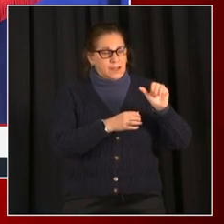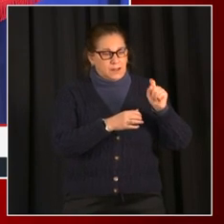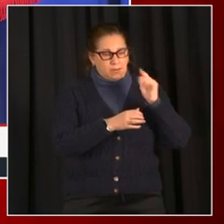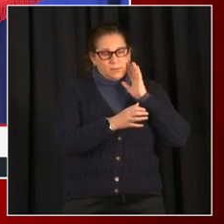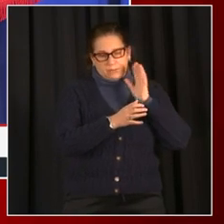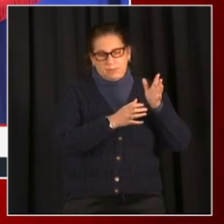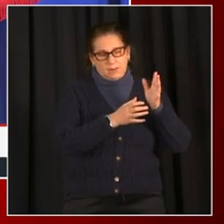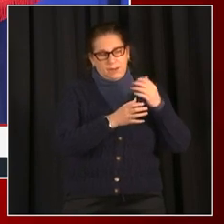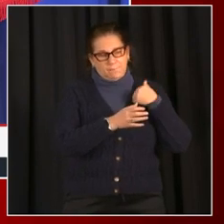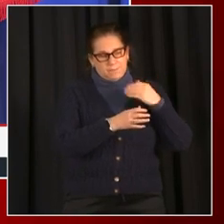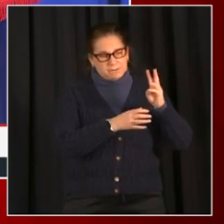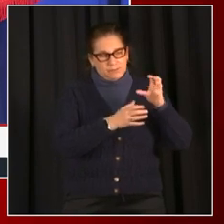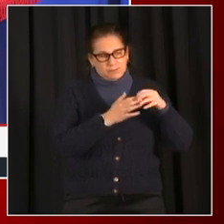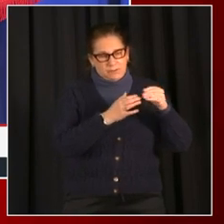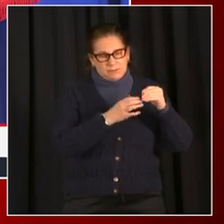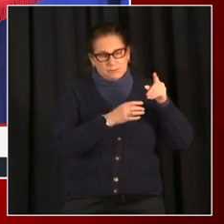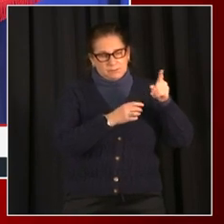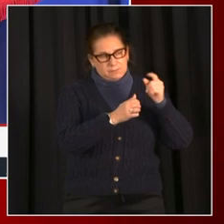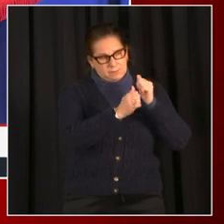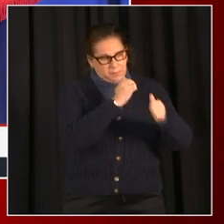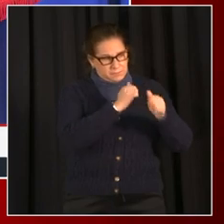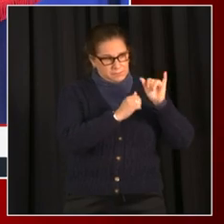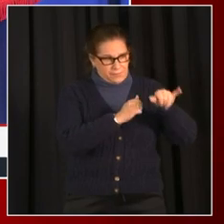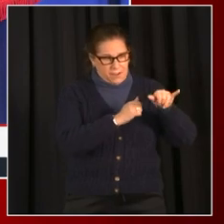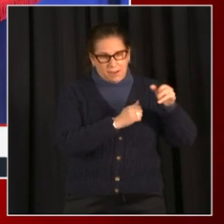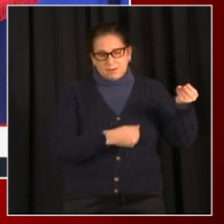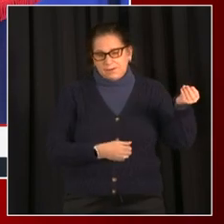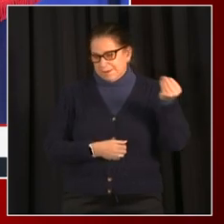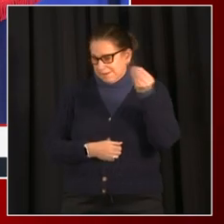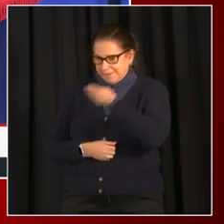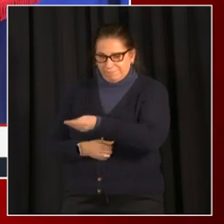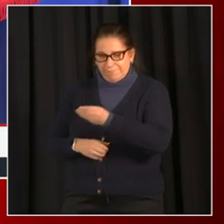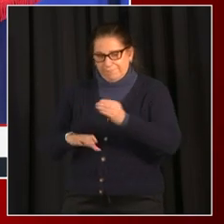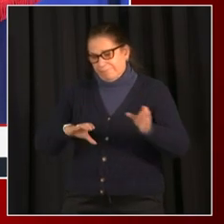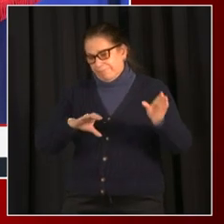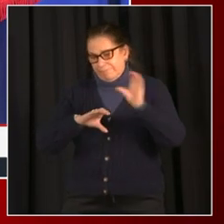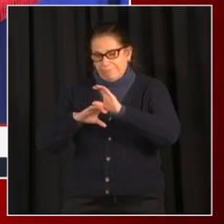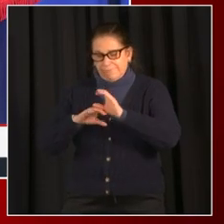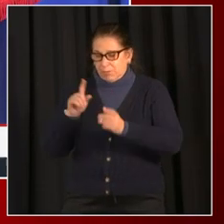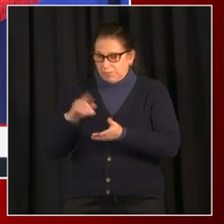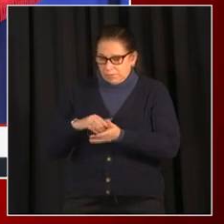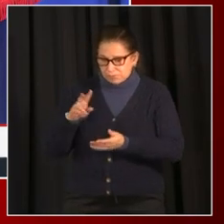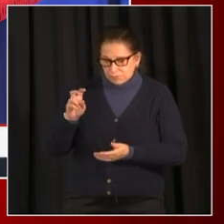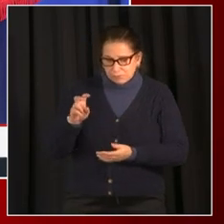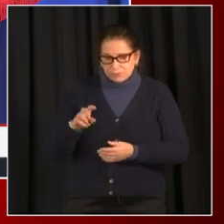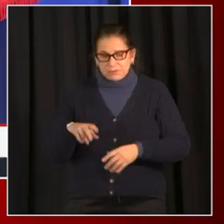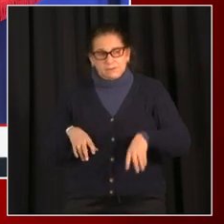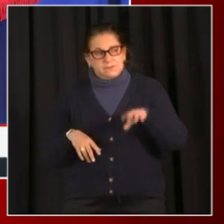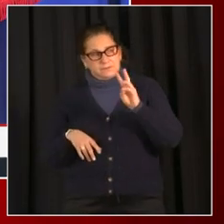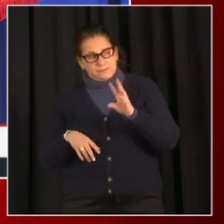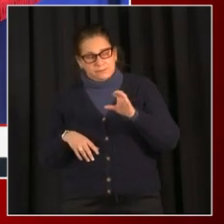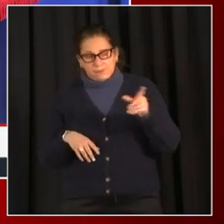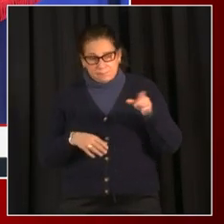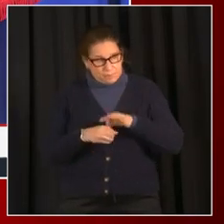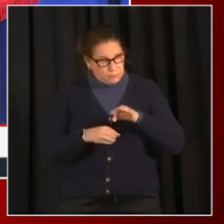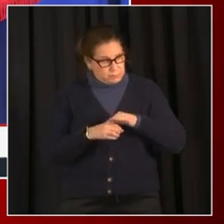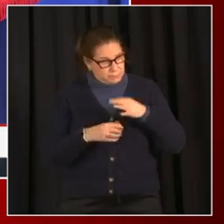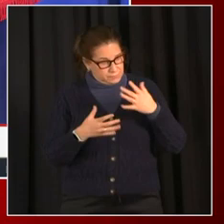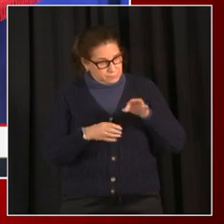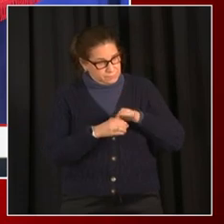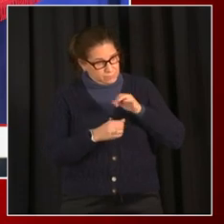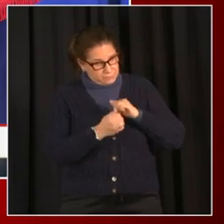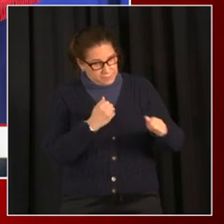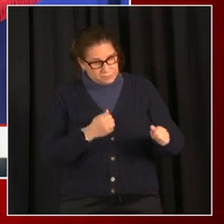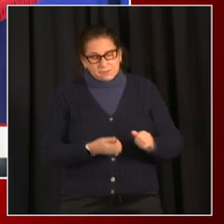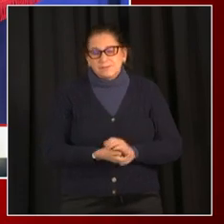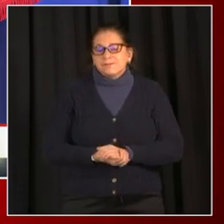relief package? Well, we're digging into it. And did they vote yet? So color me skeptical, so